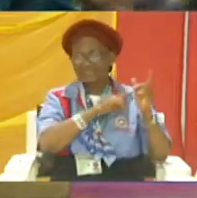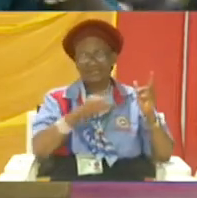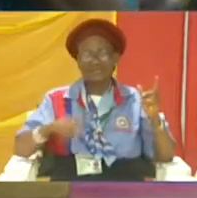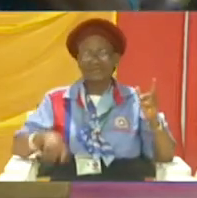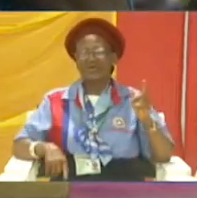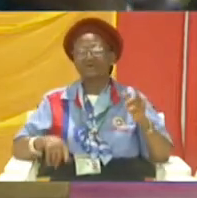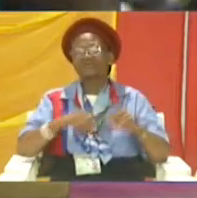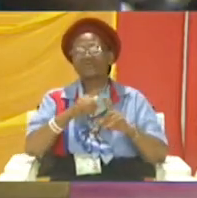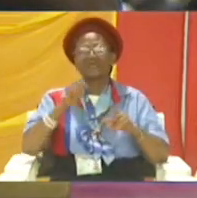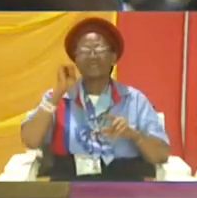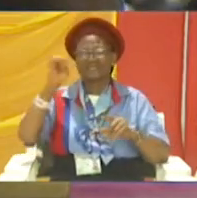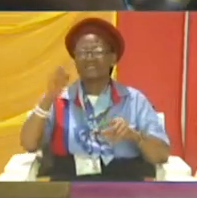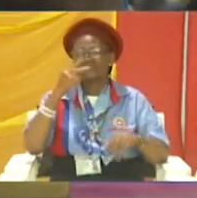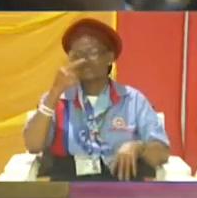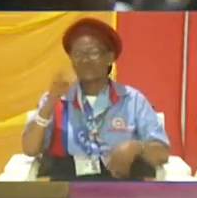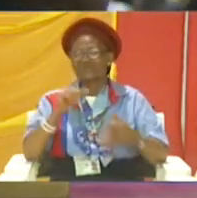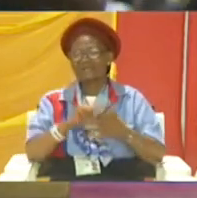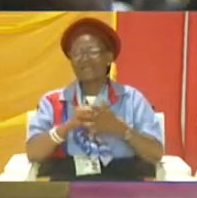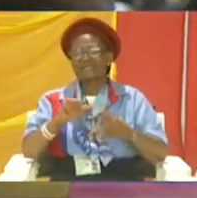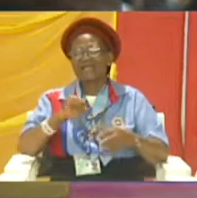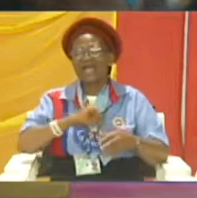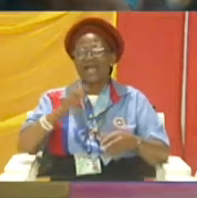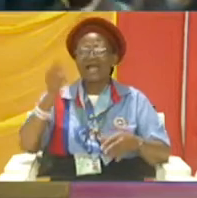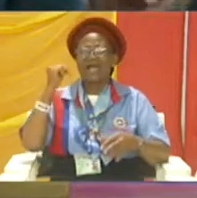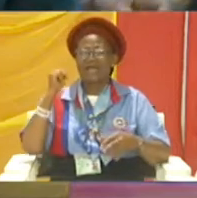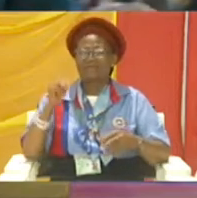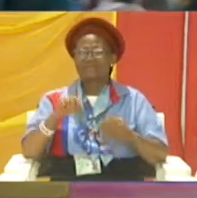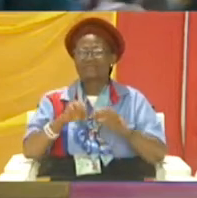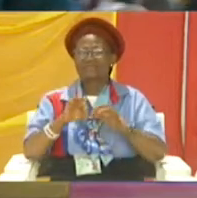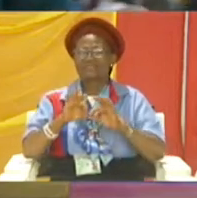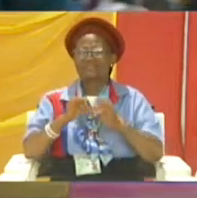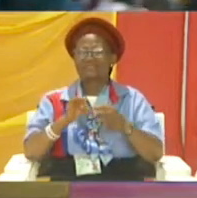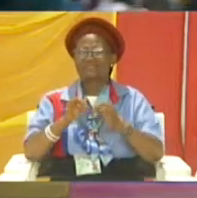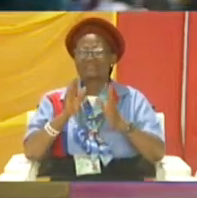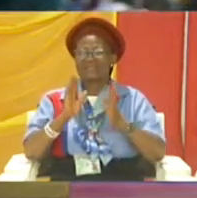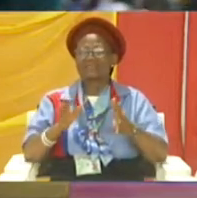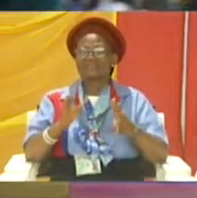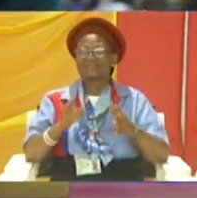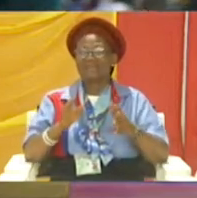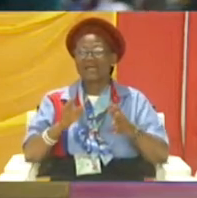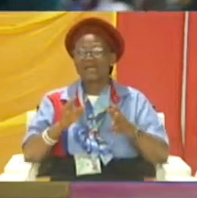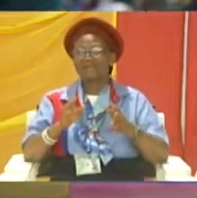people saw that I was his interpreter,